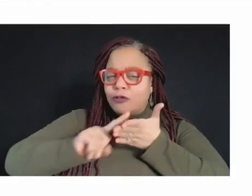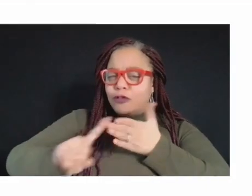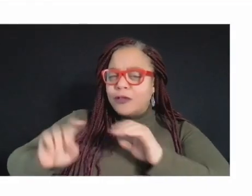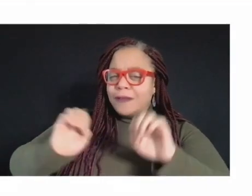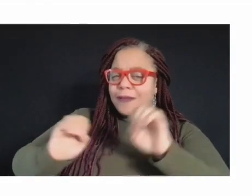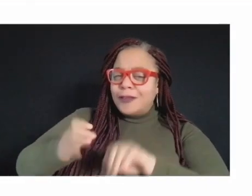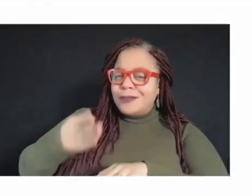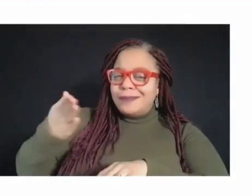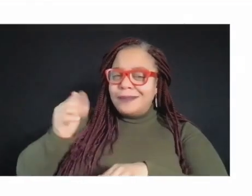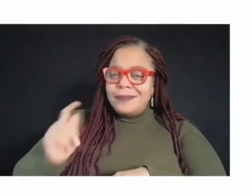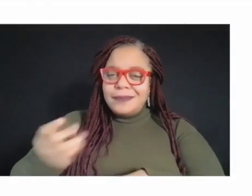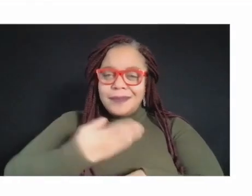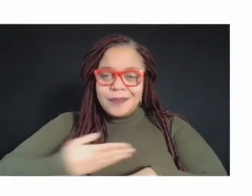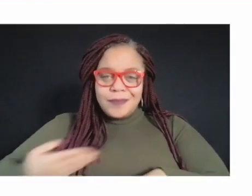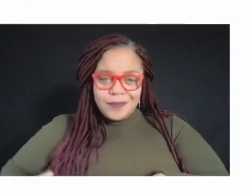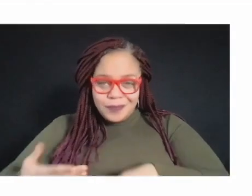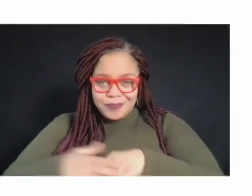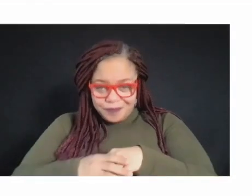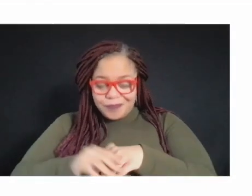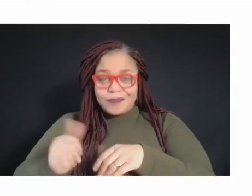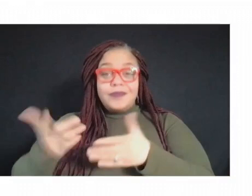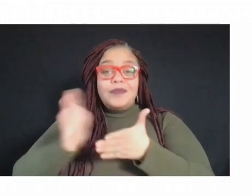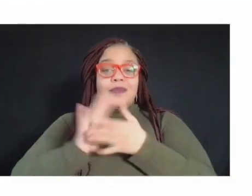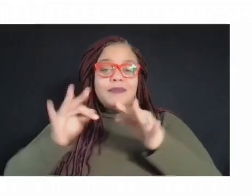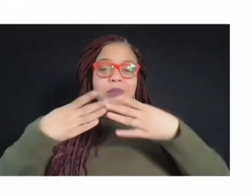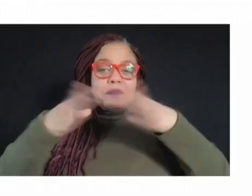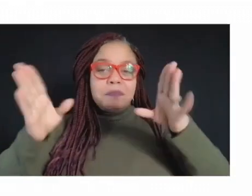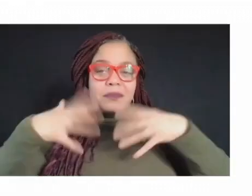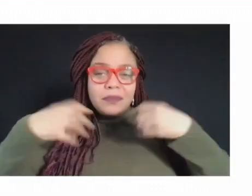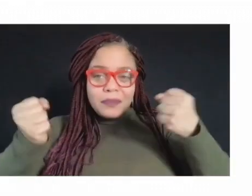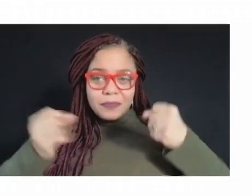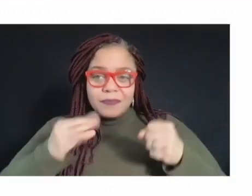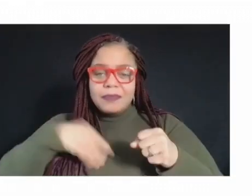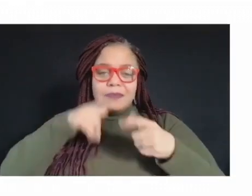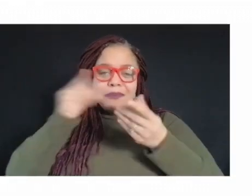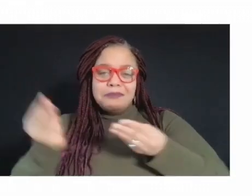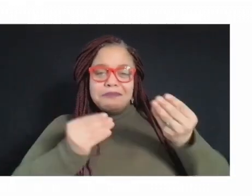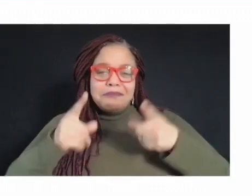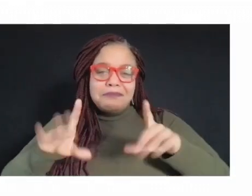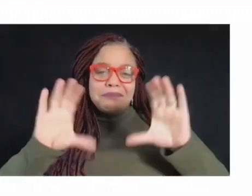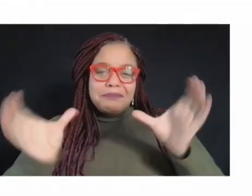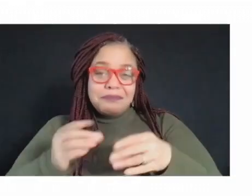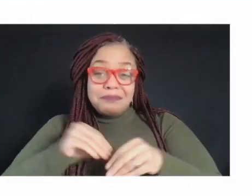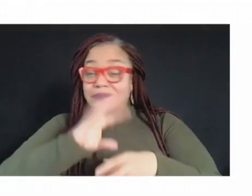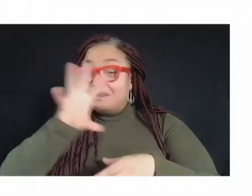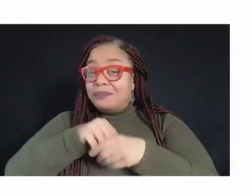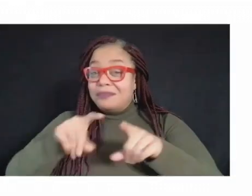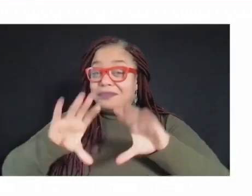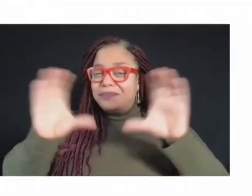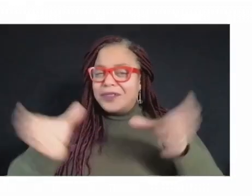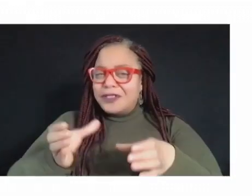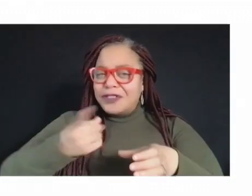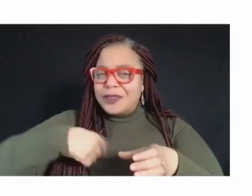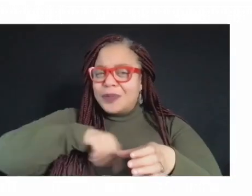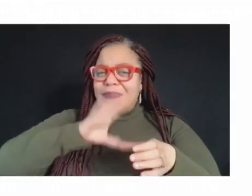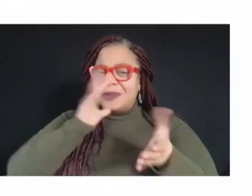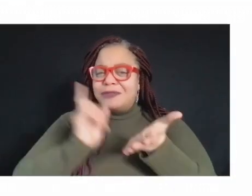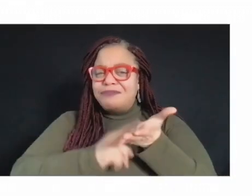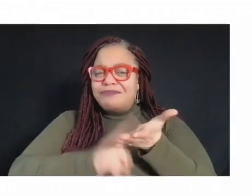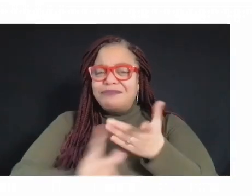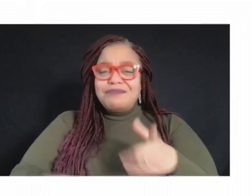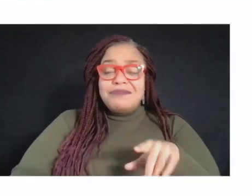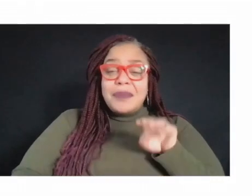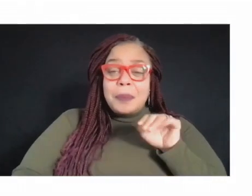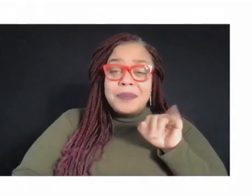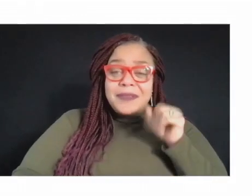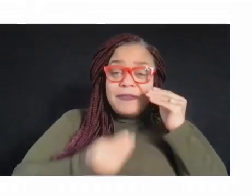session. In this session, we'll be discussing mis and disinformation, which communities and groups are more or less vulnerable or